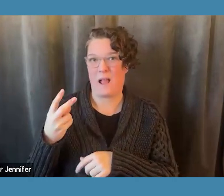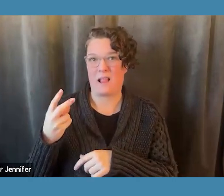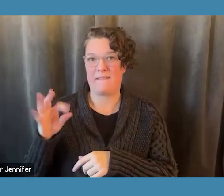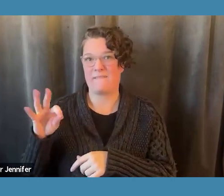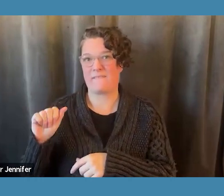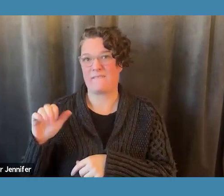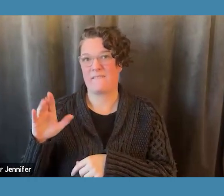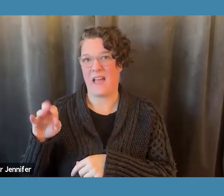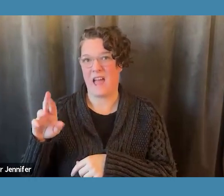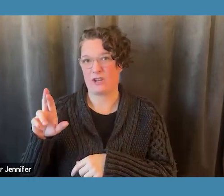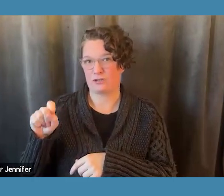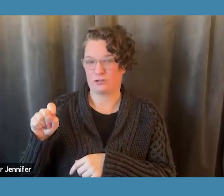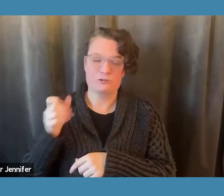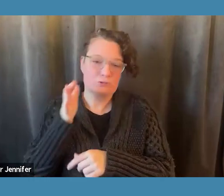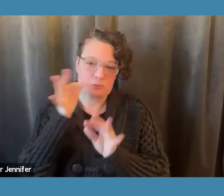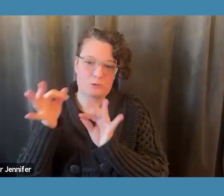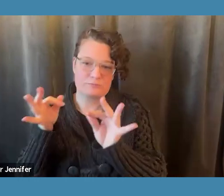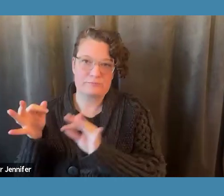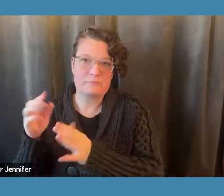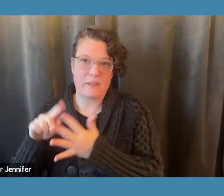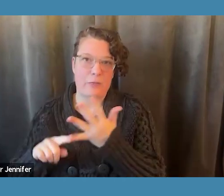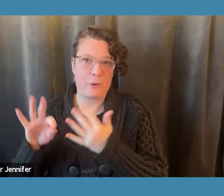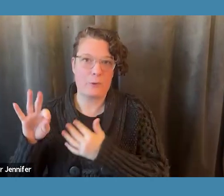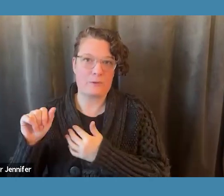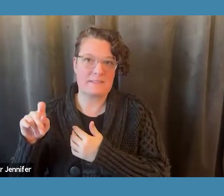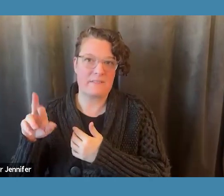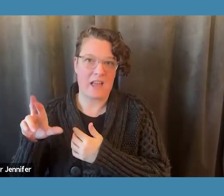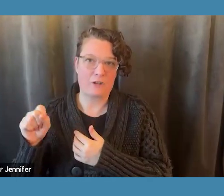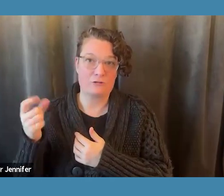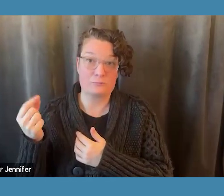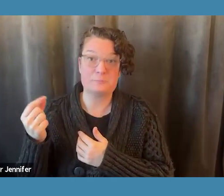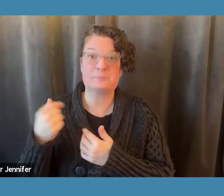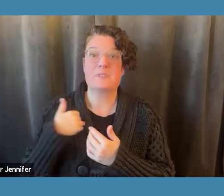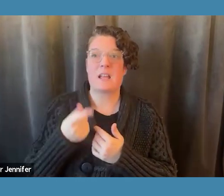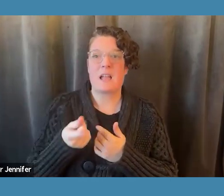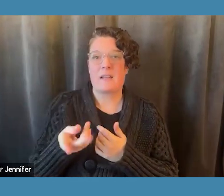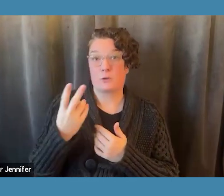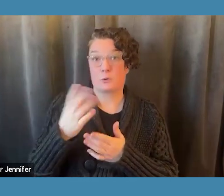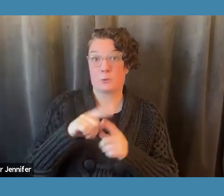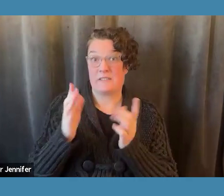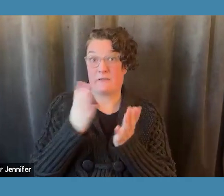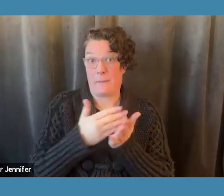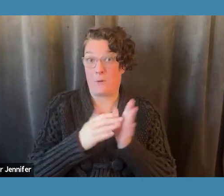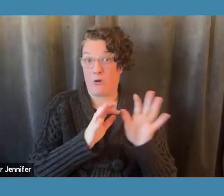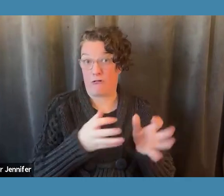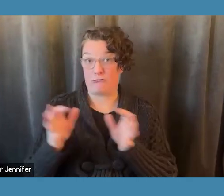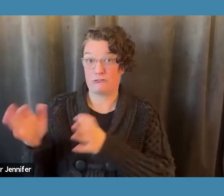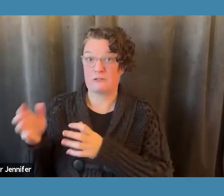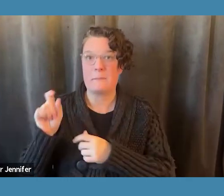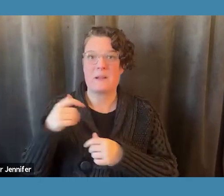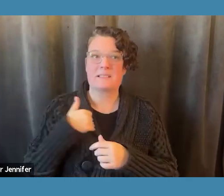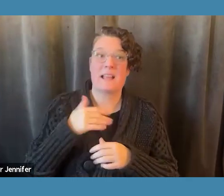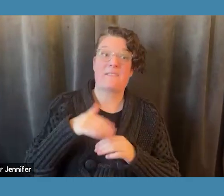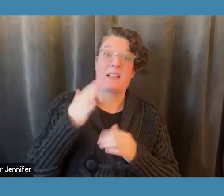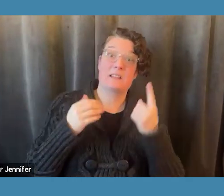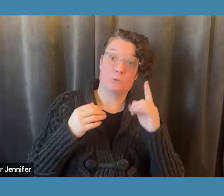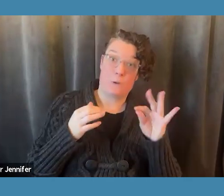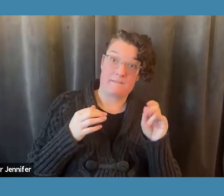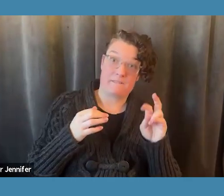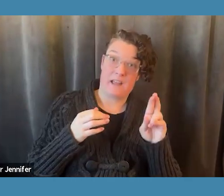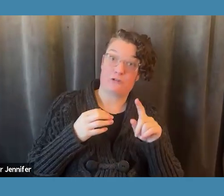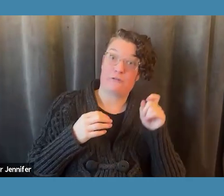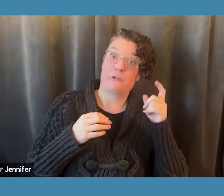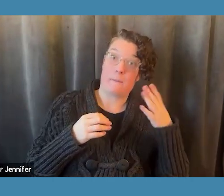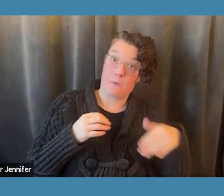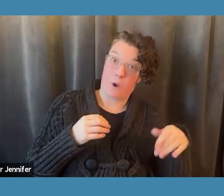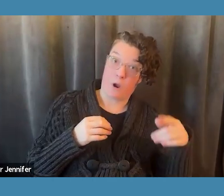lays out. And we're going to go through those. The factors are broken into 2 parts, and you have to have at least 1 factor from part